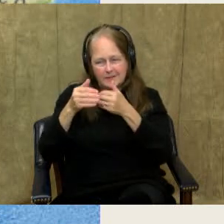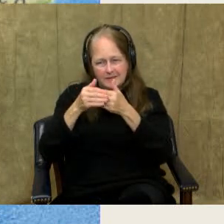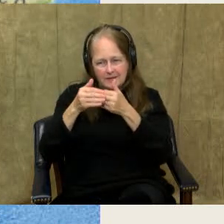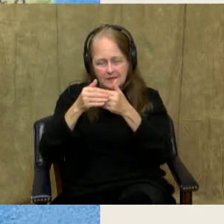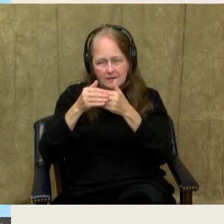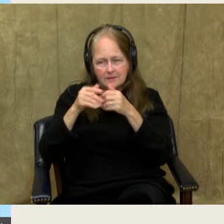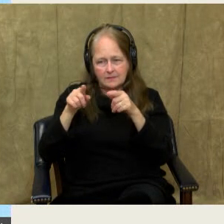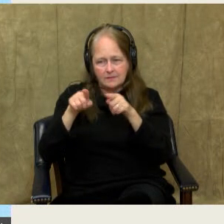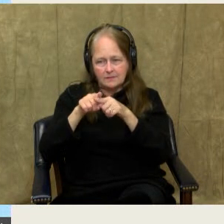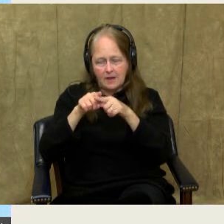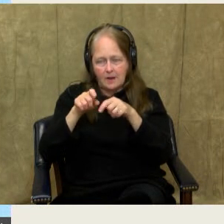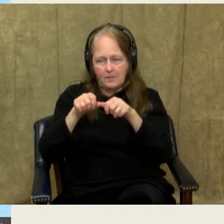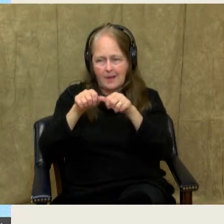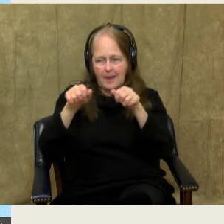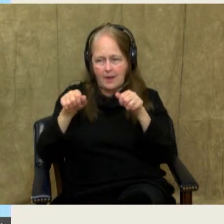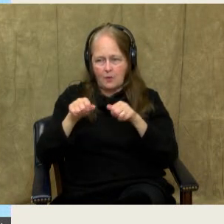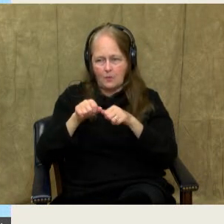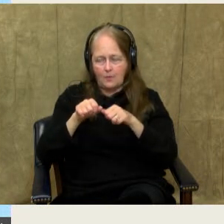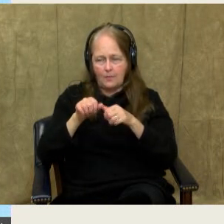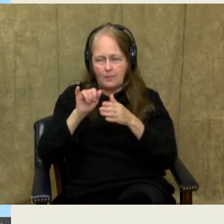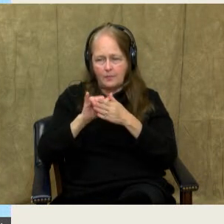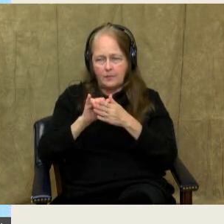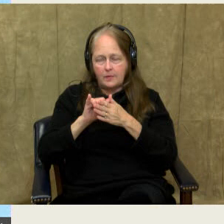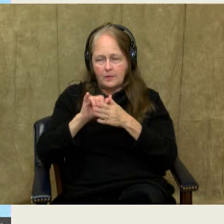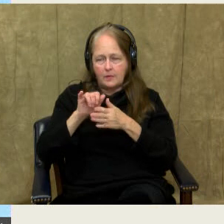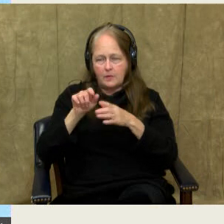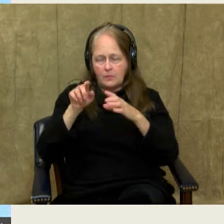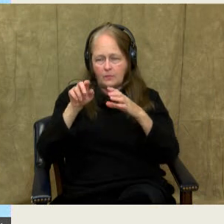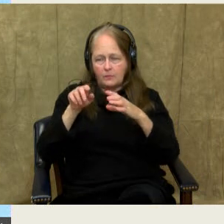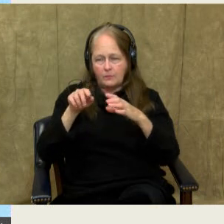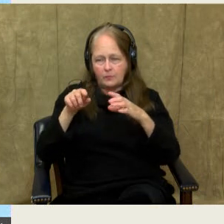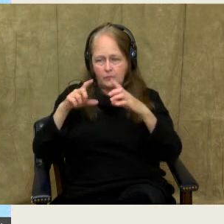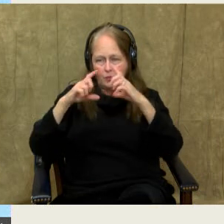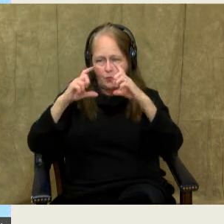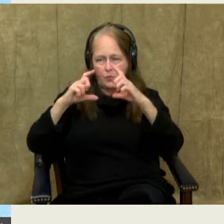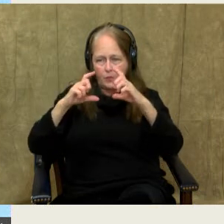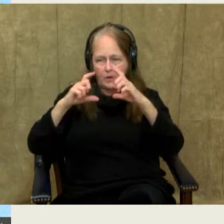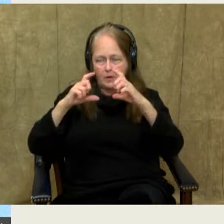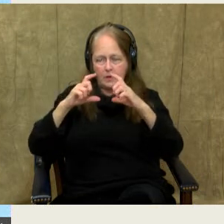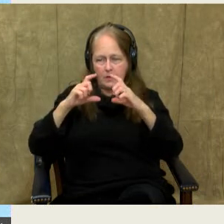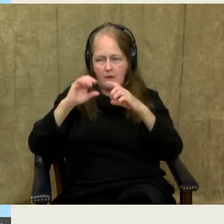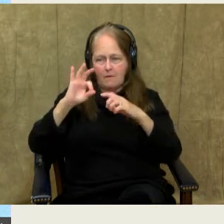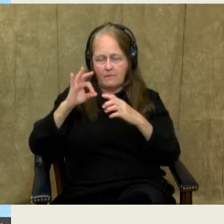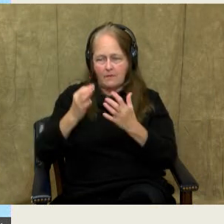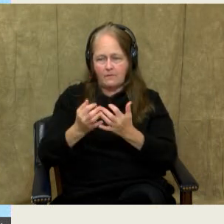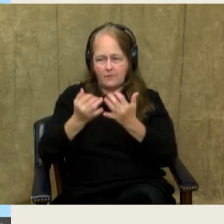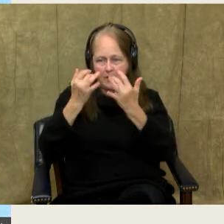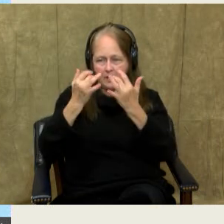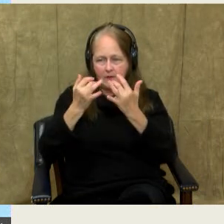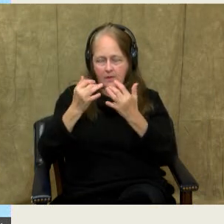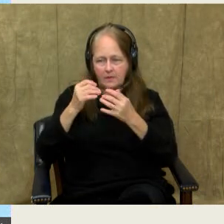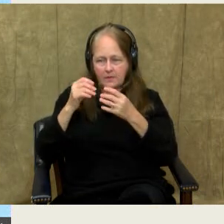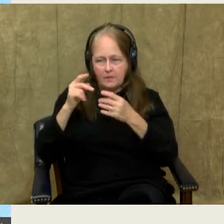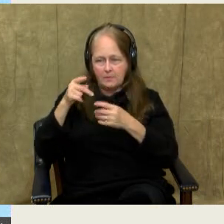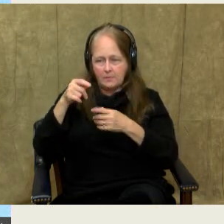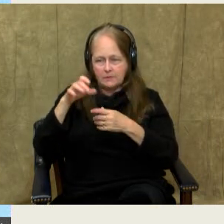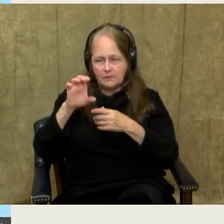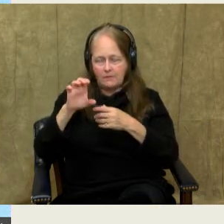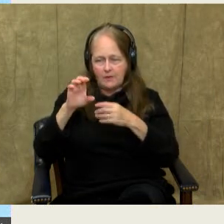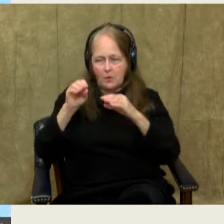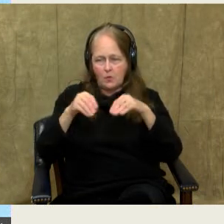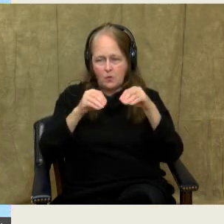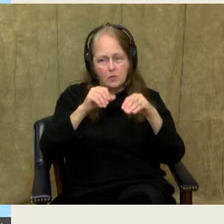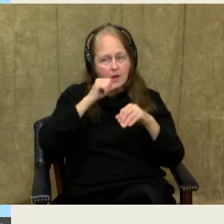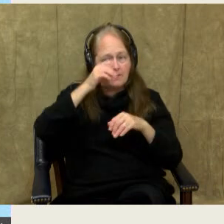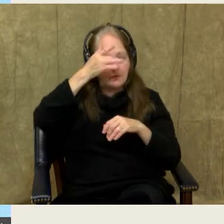same region. And that's why we conclude that that's the Ring of Fire, okay, around the Pacific Ocean. And don't forget